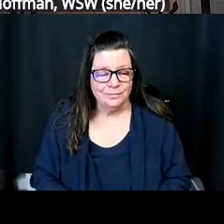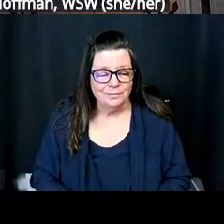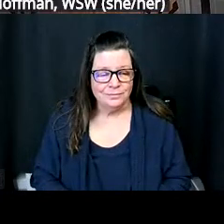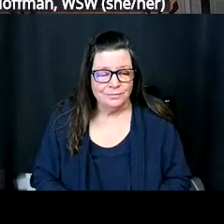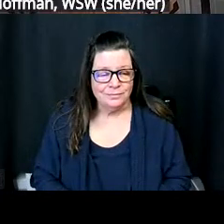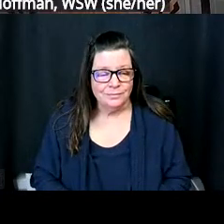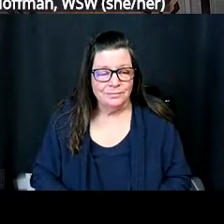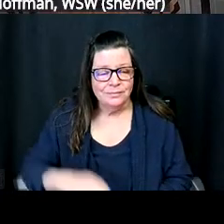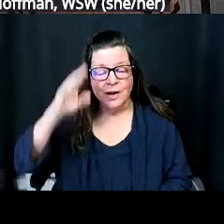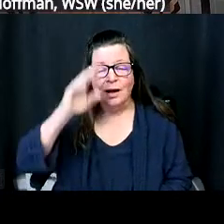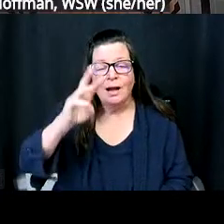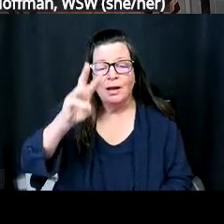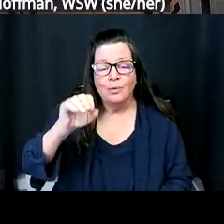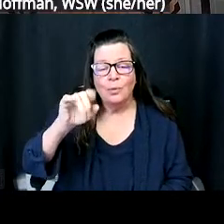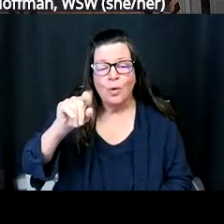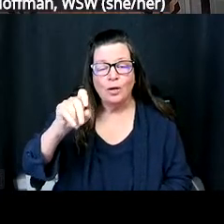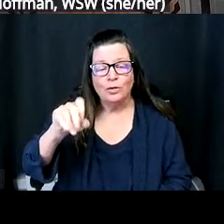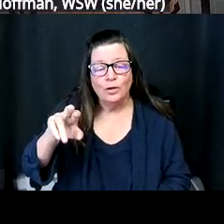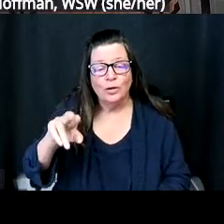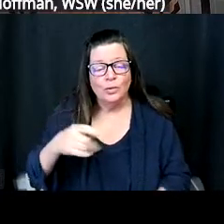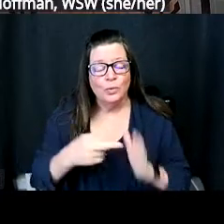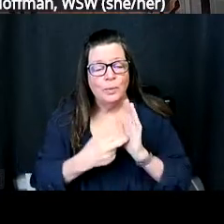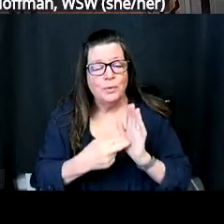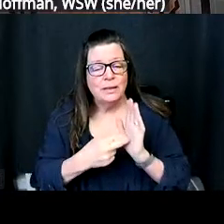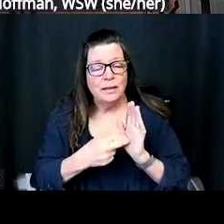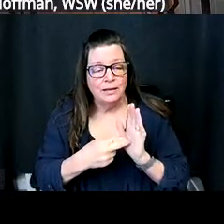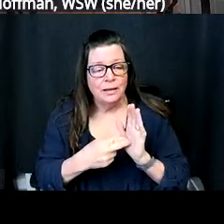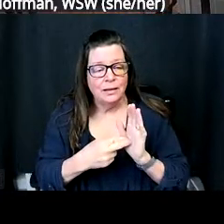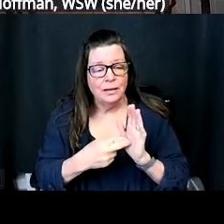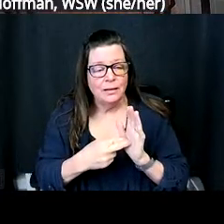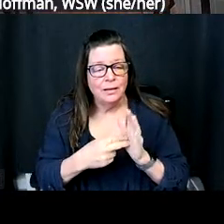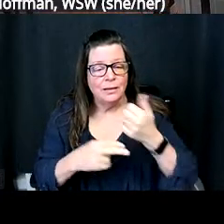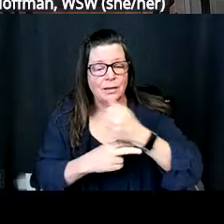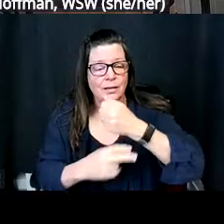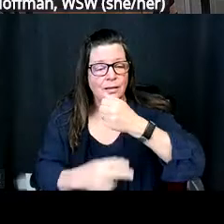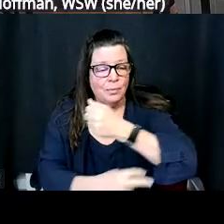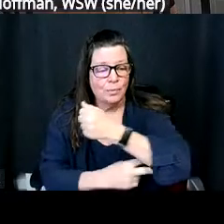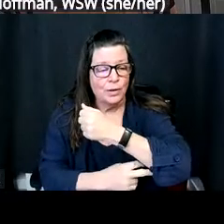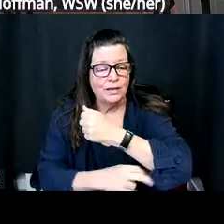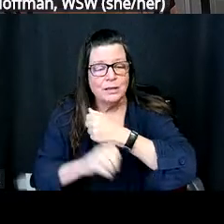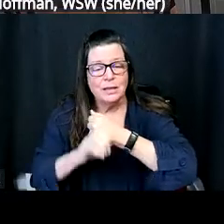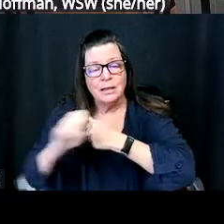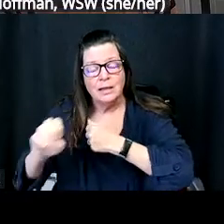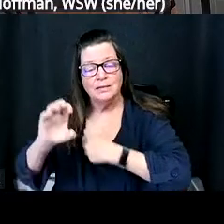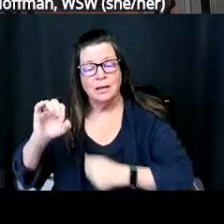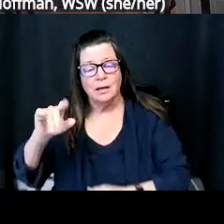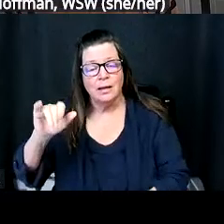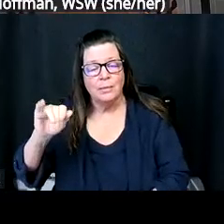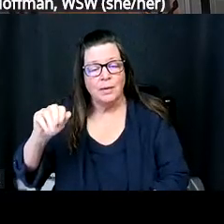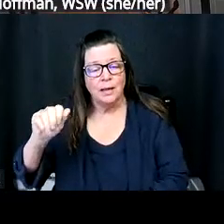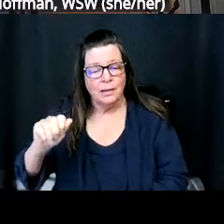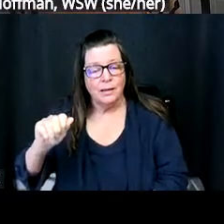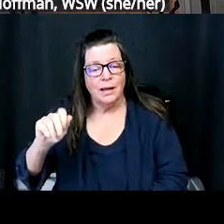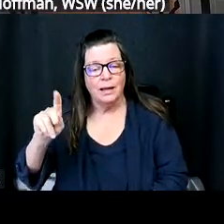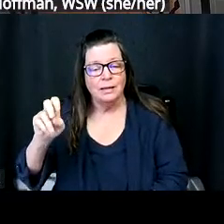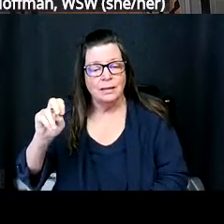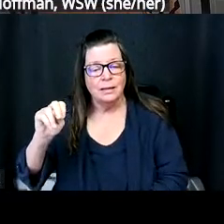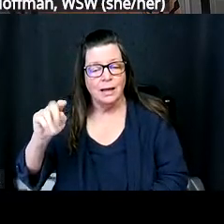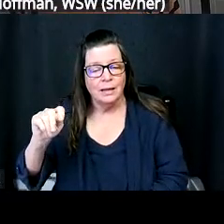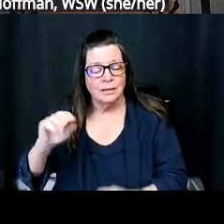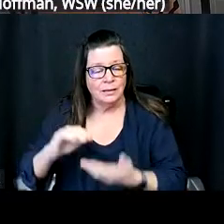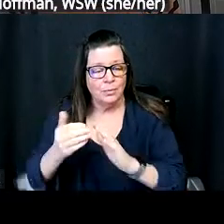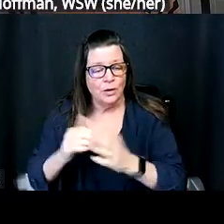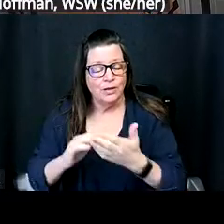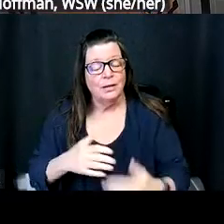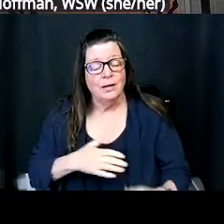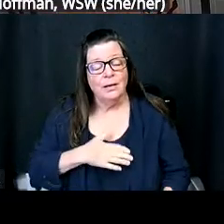Hi, Walter Valenta, representing the Bridgeton and East Columbia neighborhoods and Kenton neighborhoods. Well, my dad was